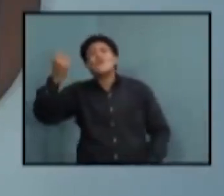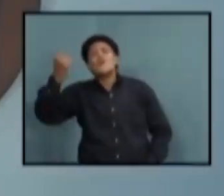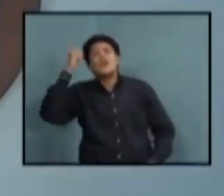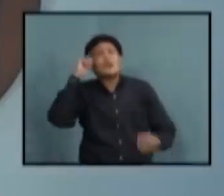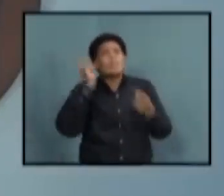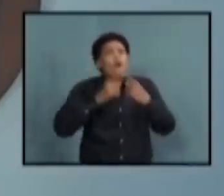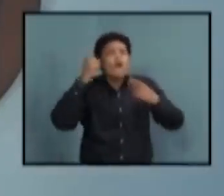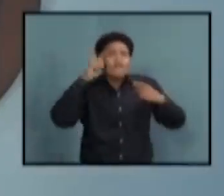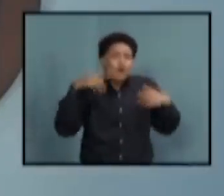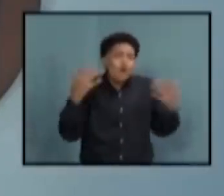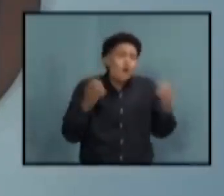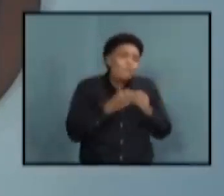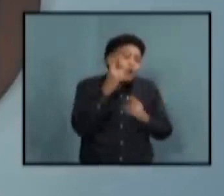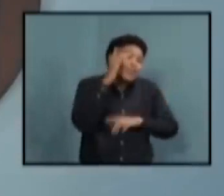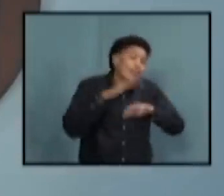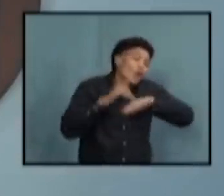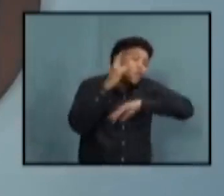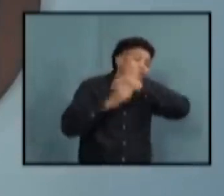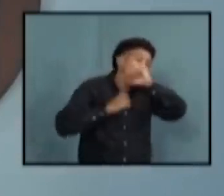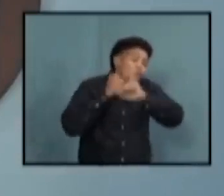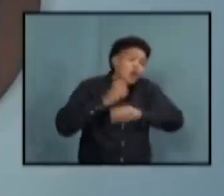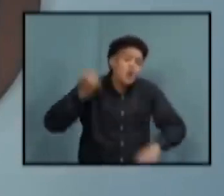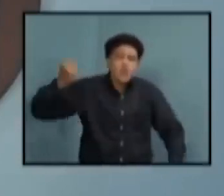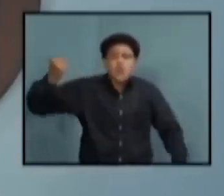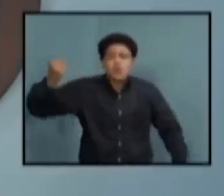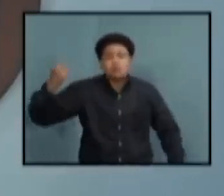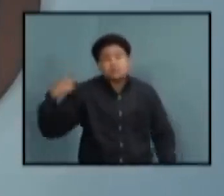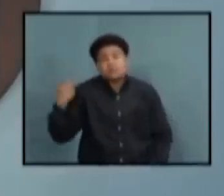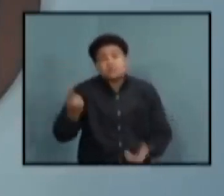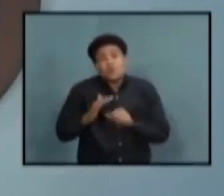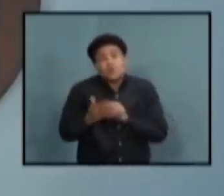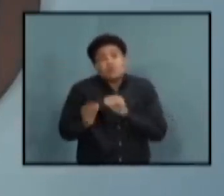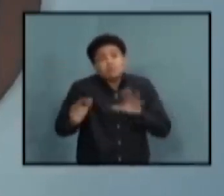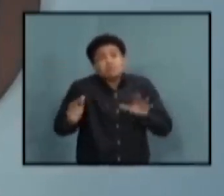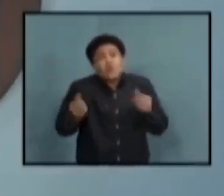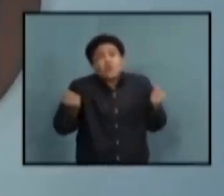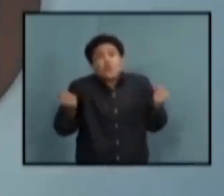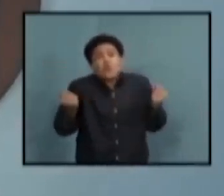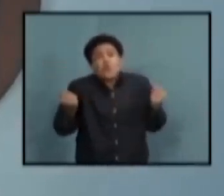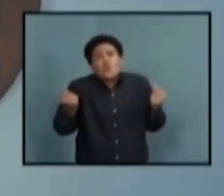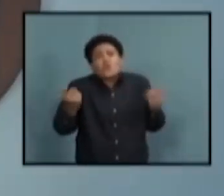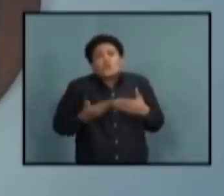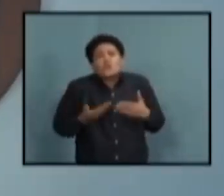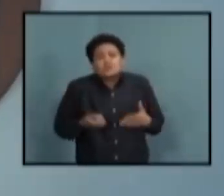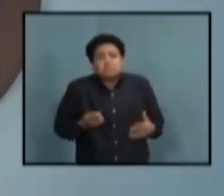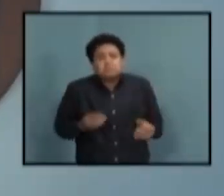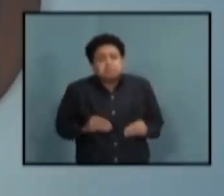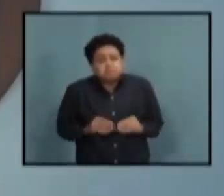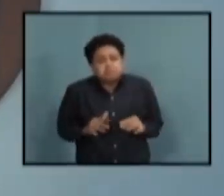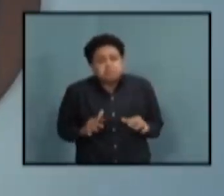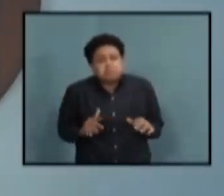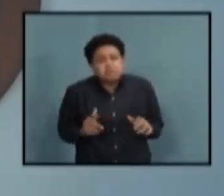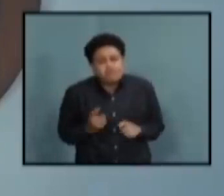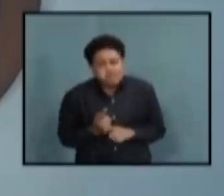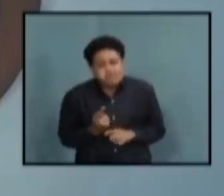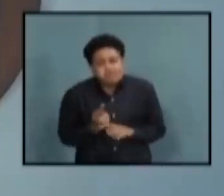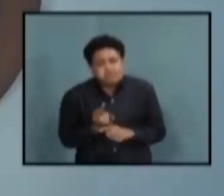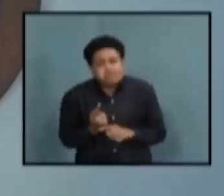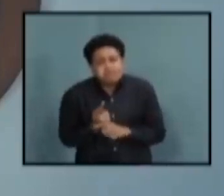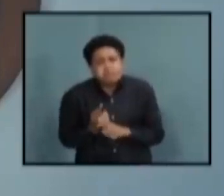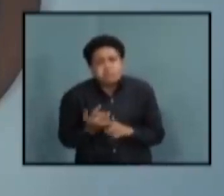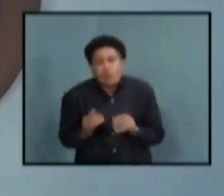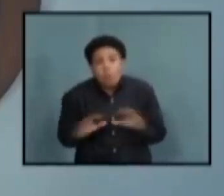for more than a year since the pandemic, there are those who